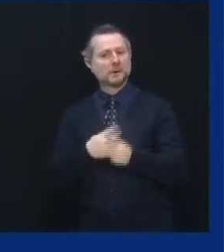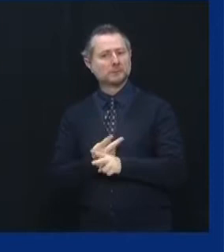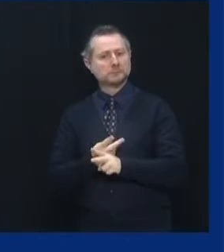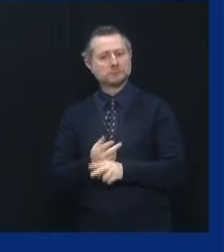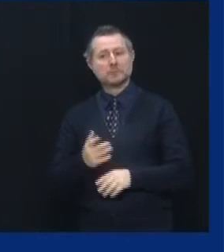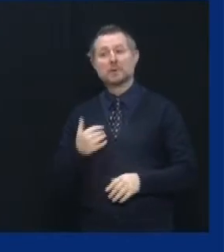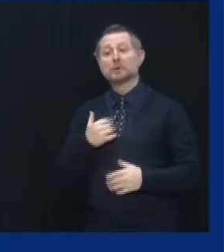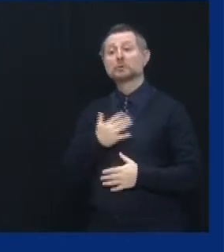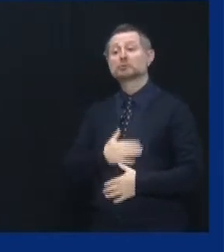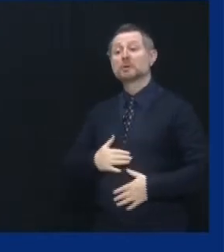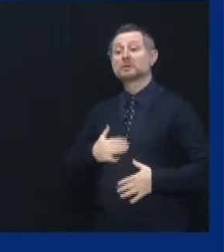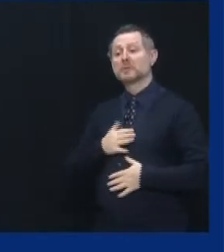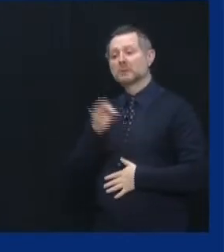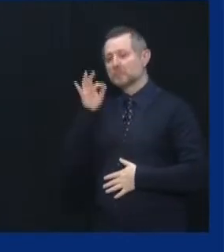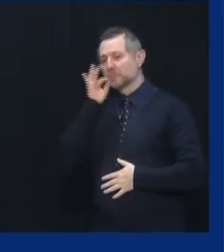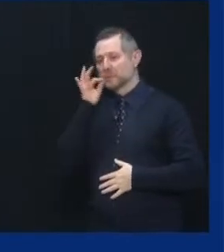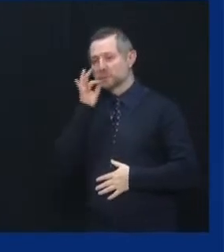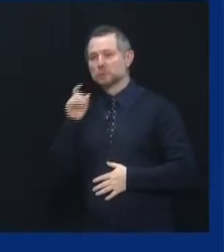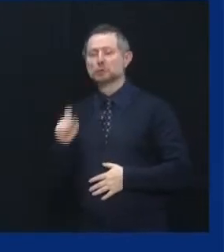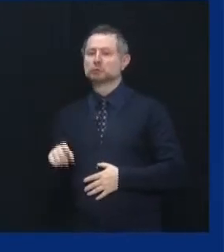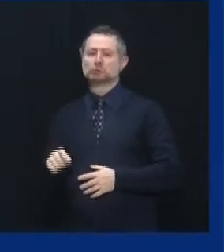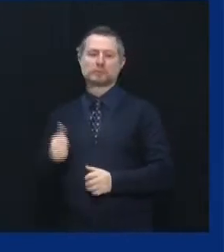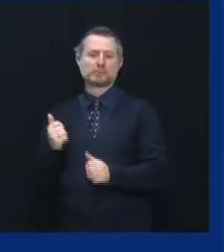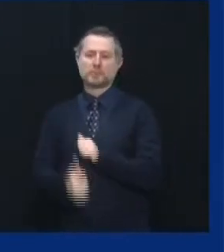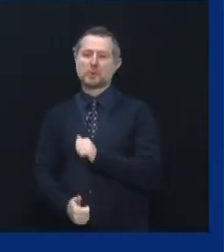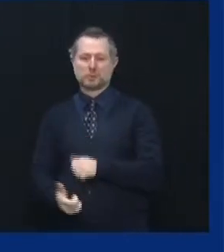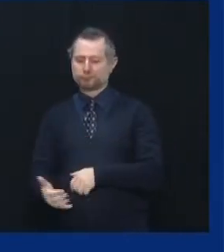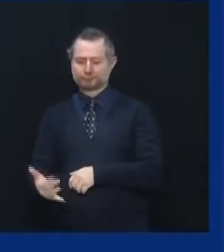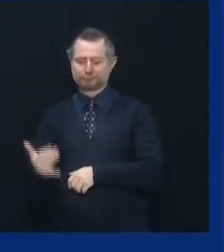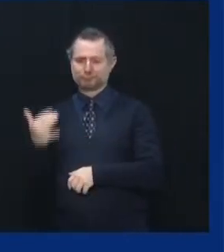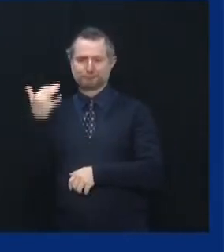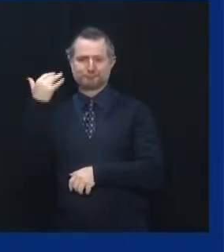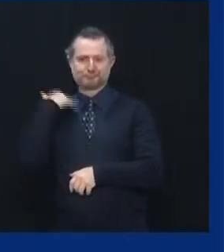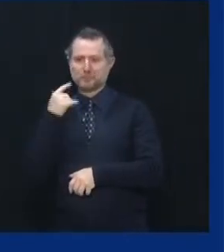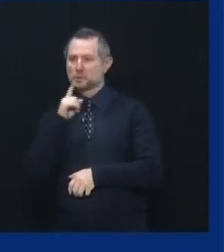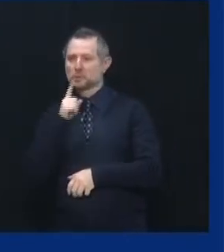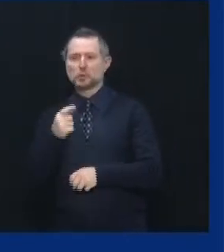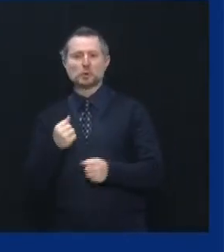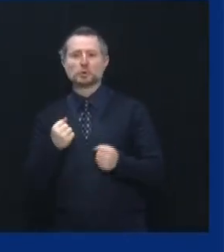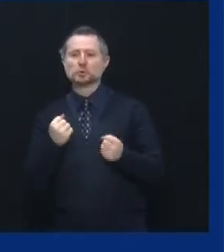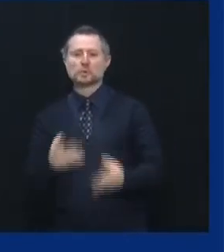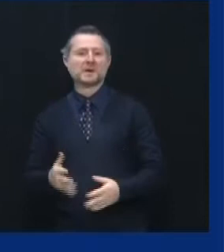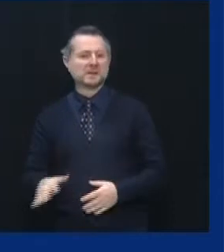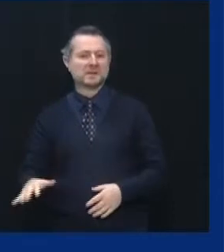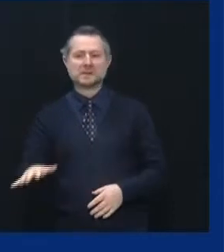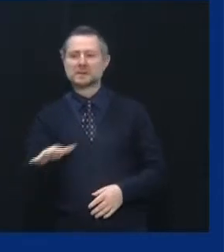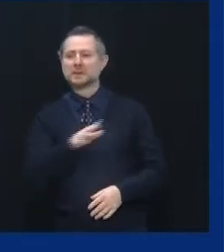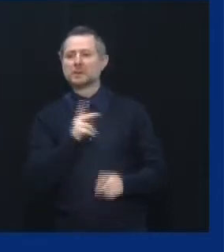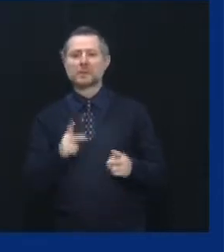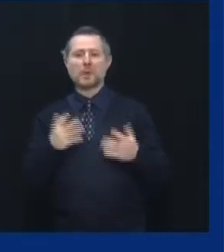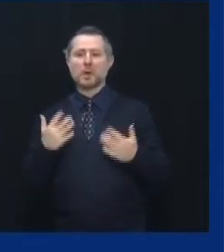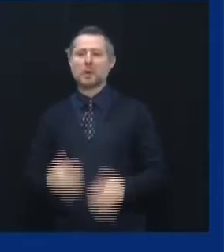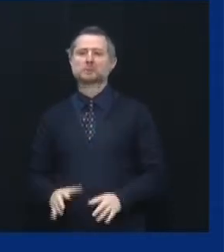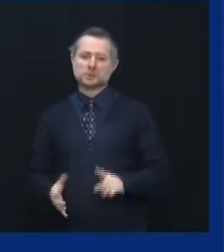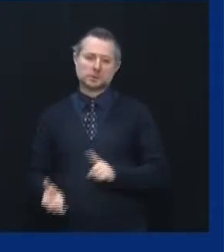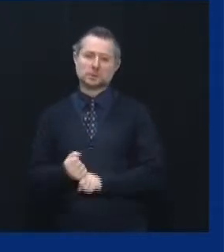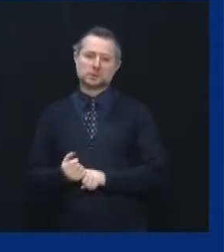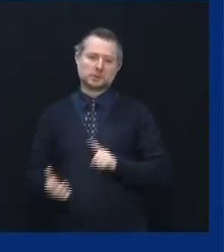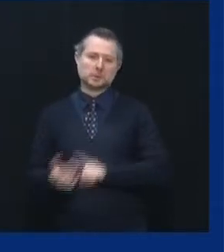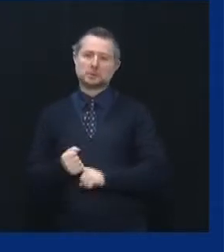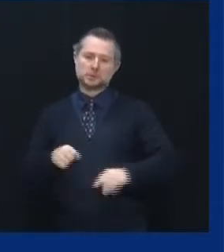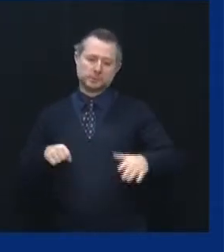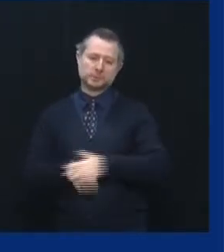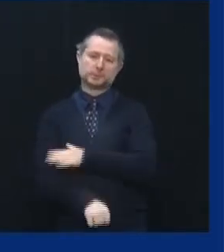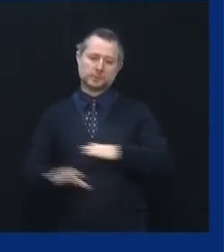I think this should have been passed years ago. I think too many people have been imprisoned and incarcerated